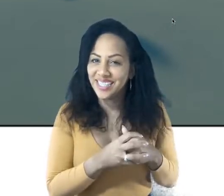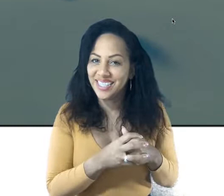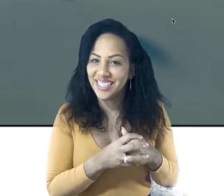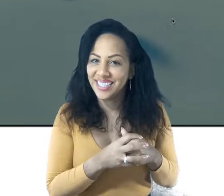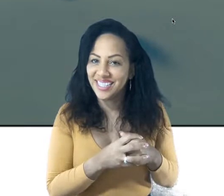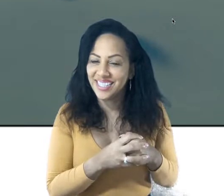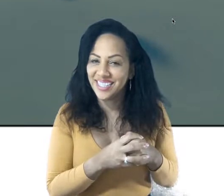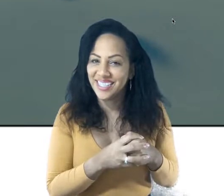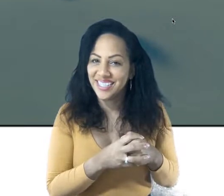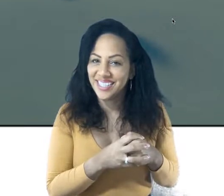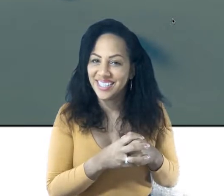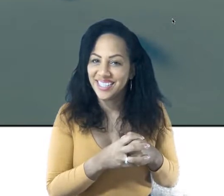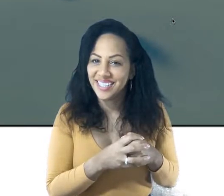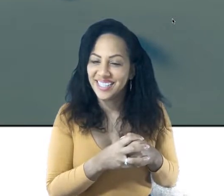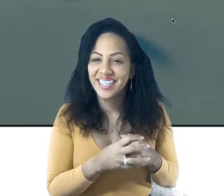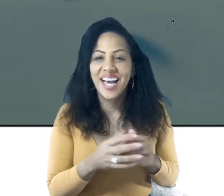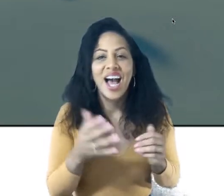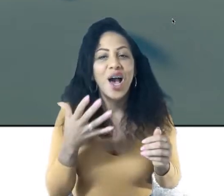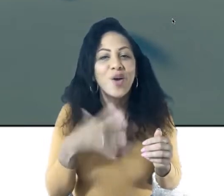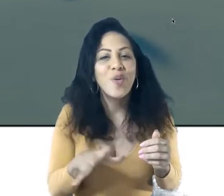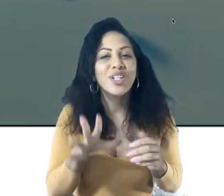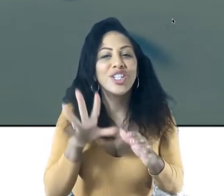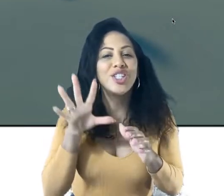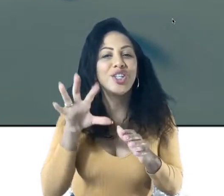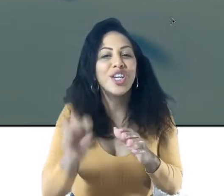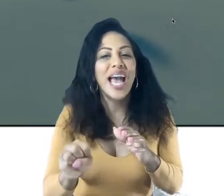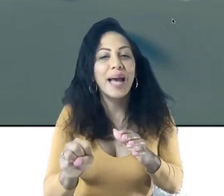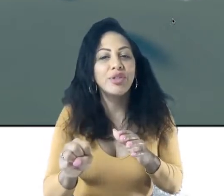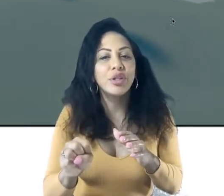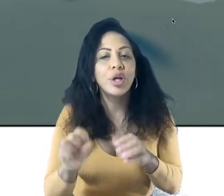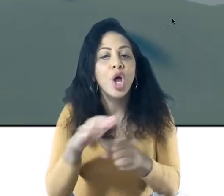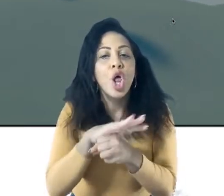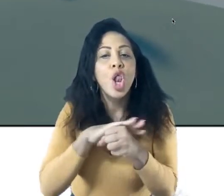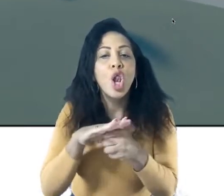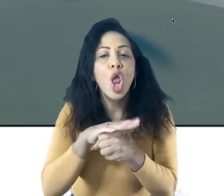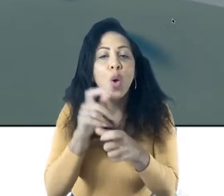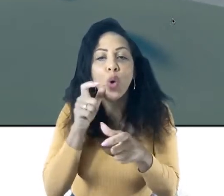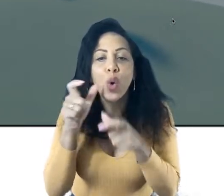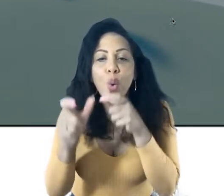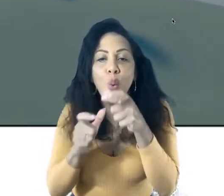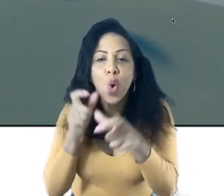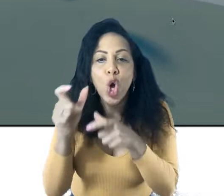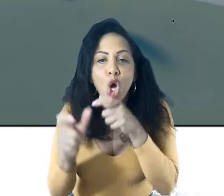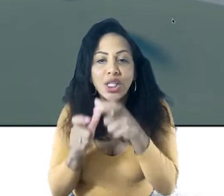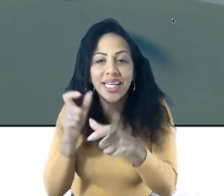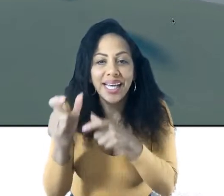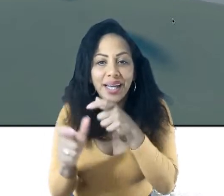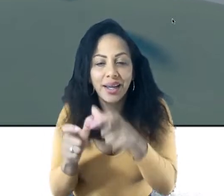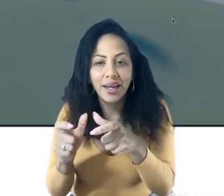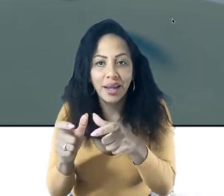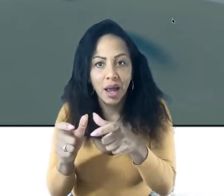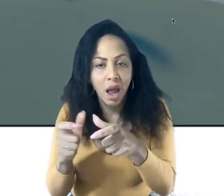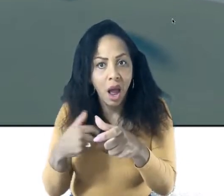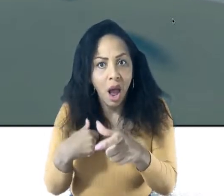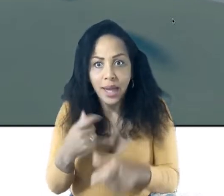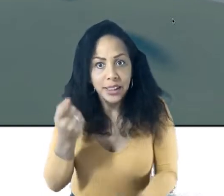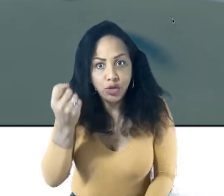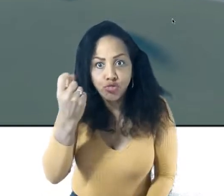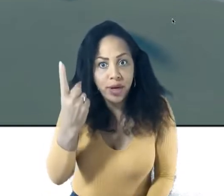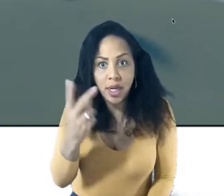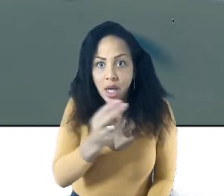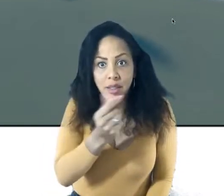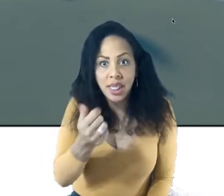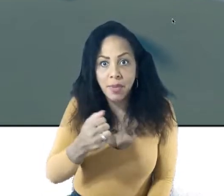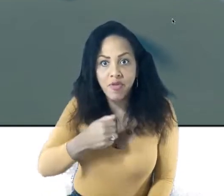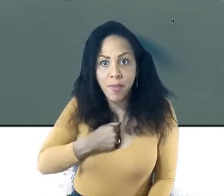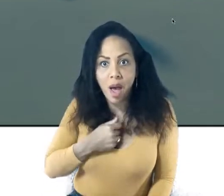of the local vernacular. There were things that I didn't even know from the way that I speak that are just common to that area.